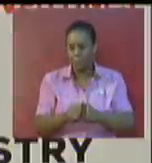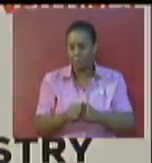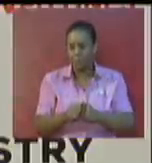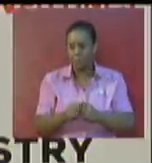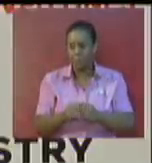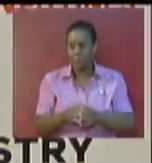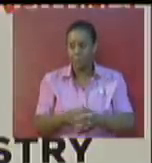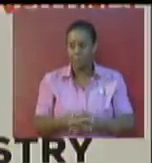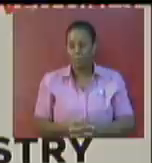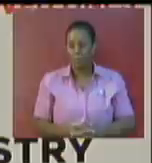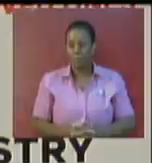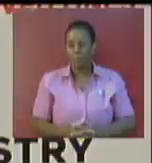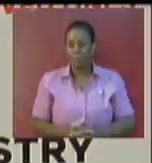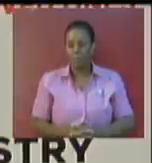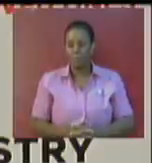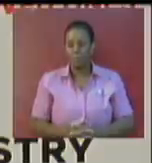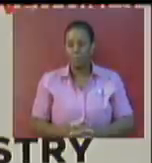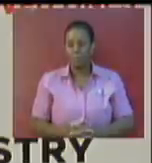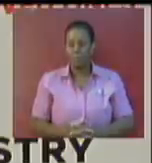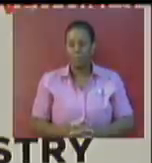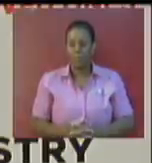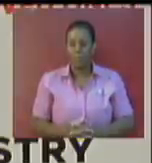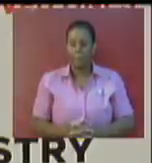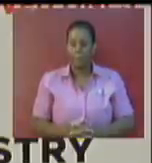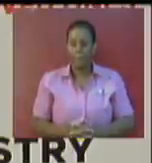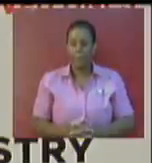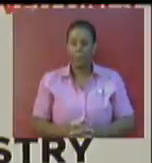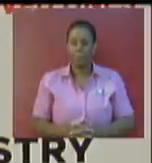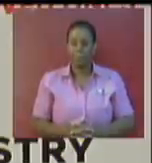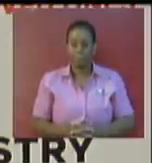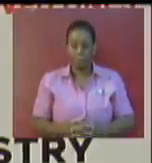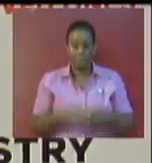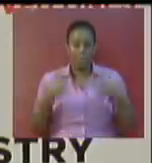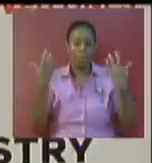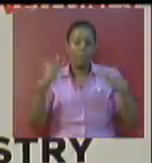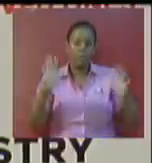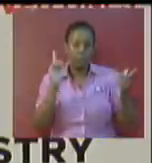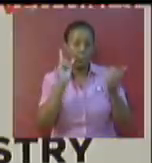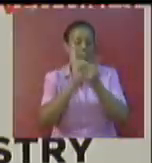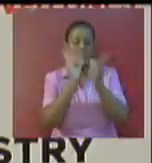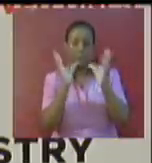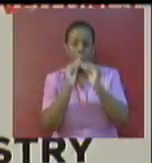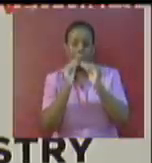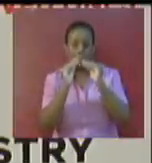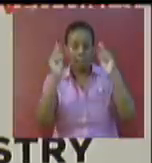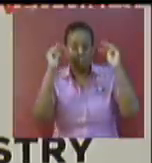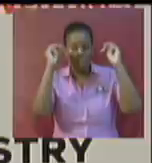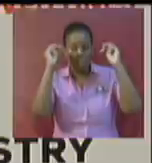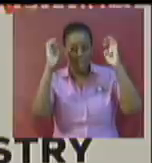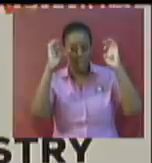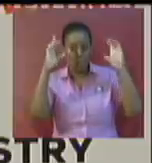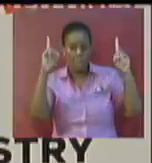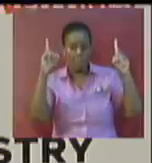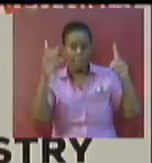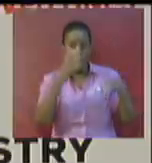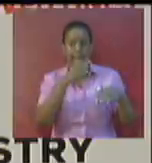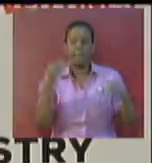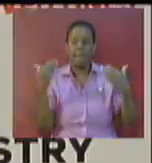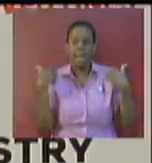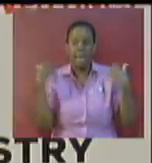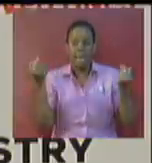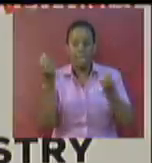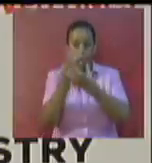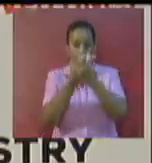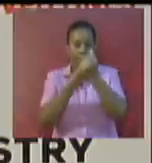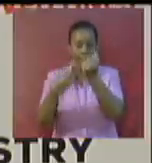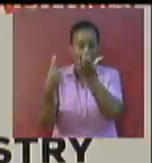would have met with the Ministry of Education, indicating that we would have collaborated, and even prior to that, we would have had meetings with them